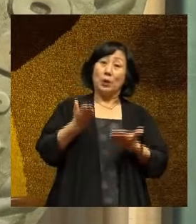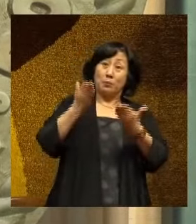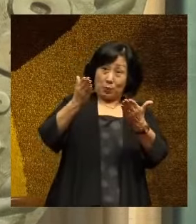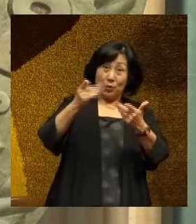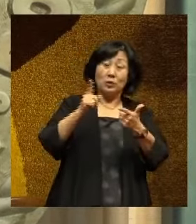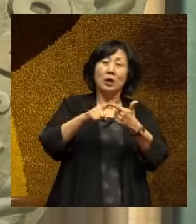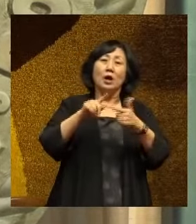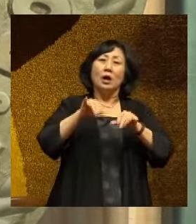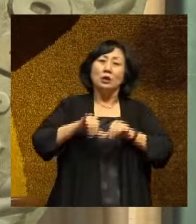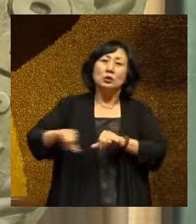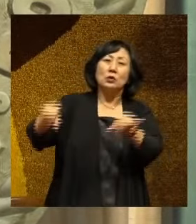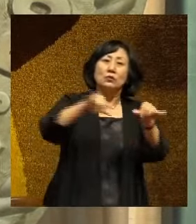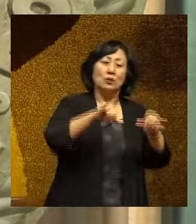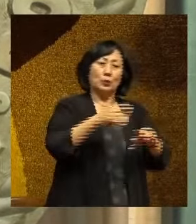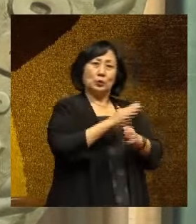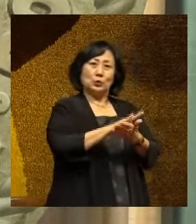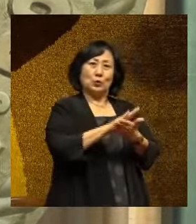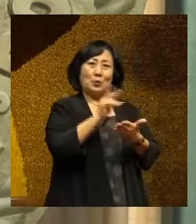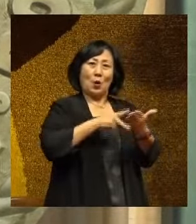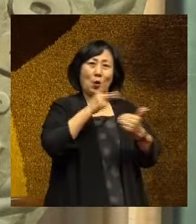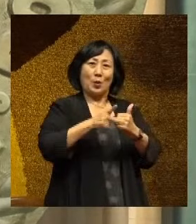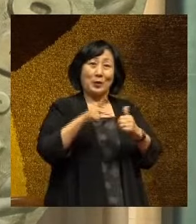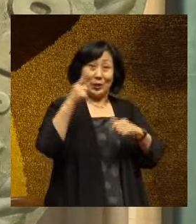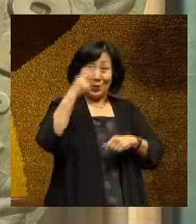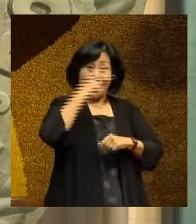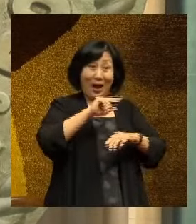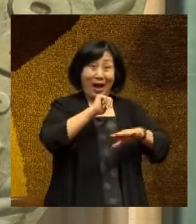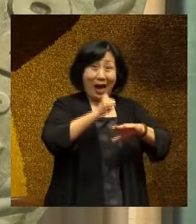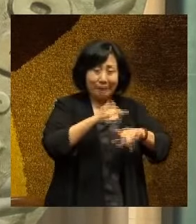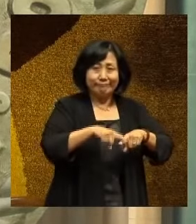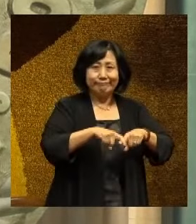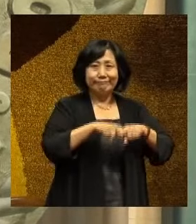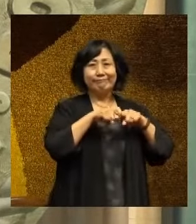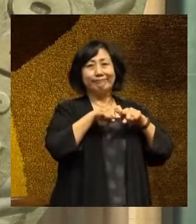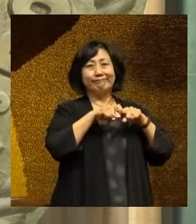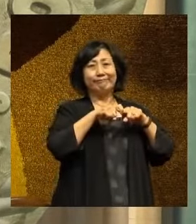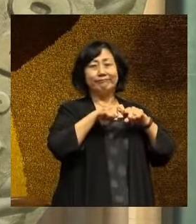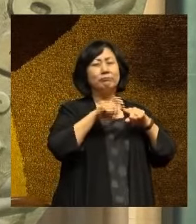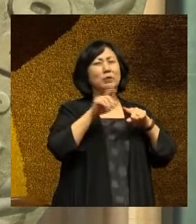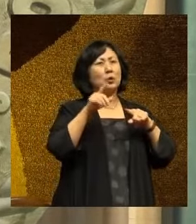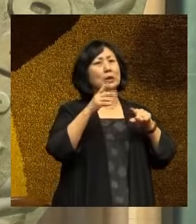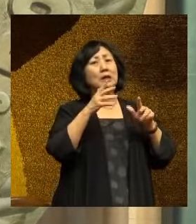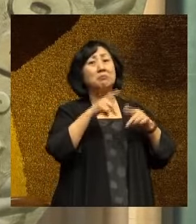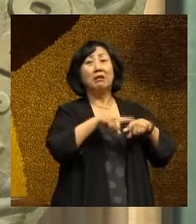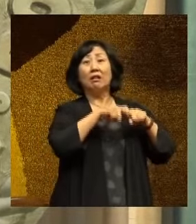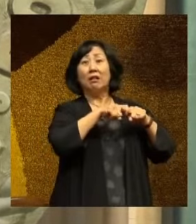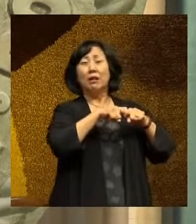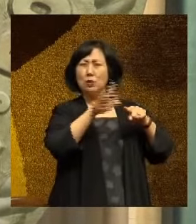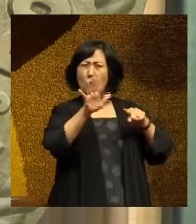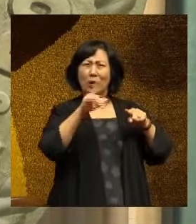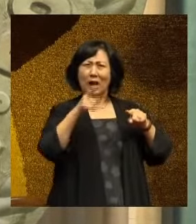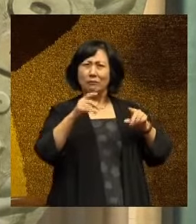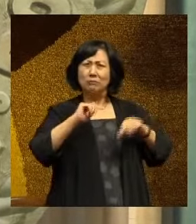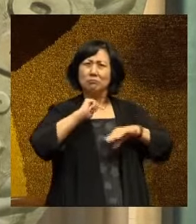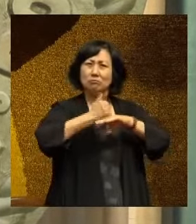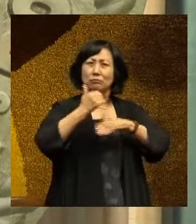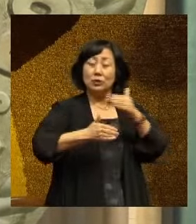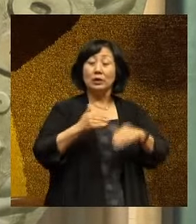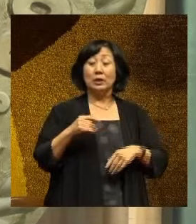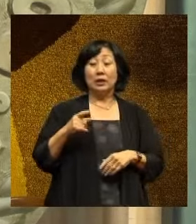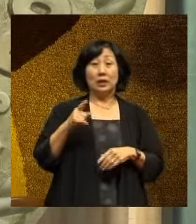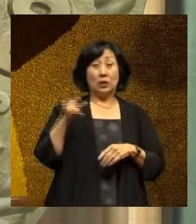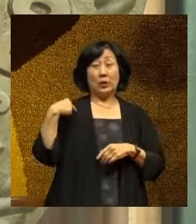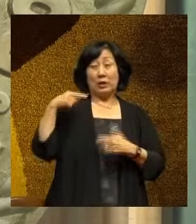in Hawaii. We can't leave it there because research tells us that early learning